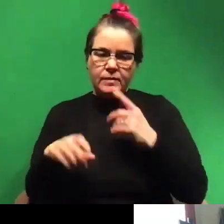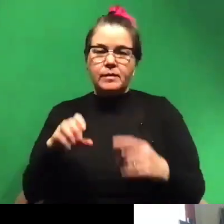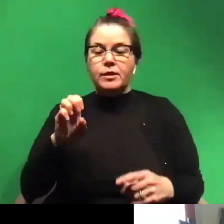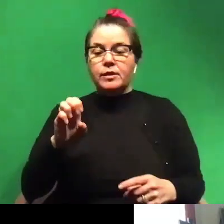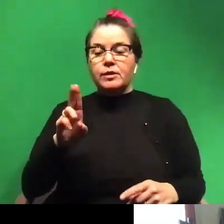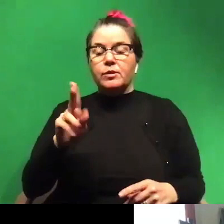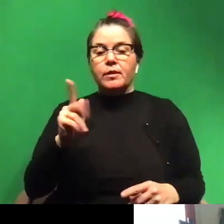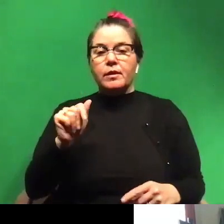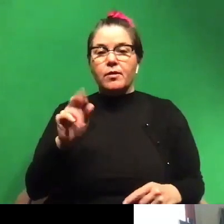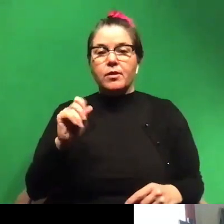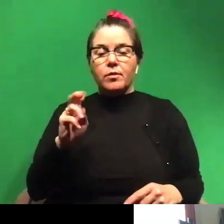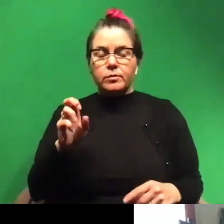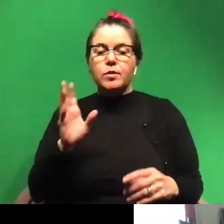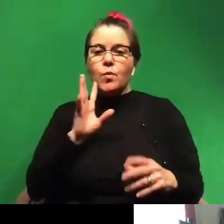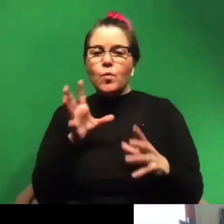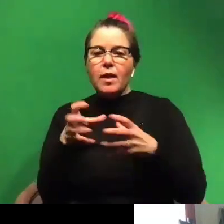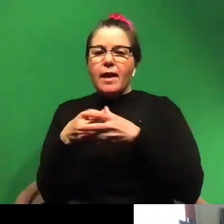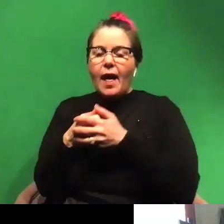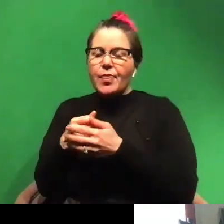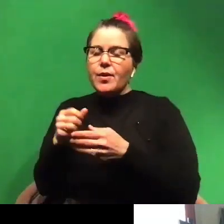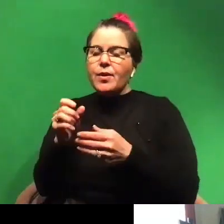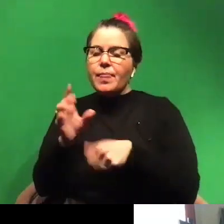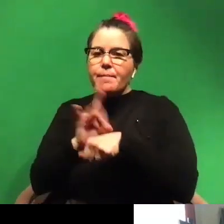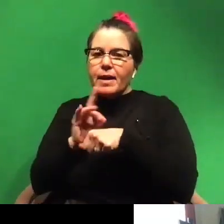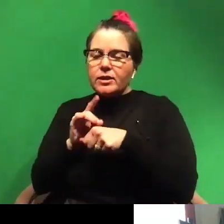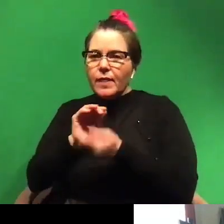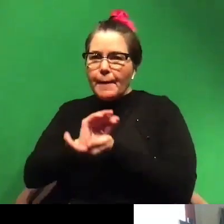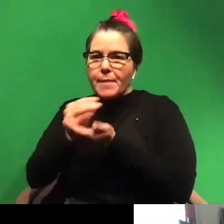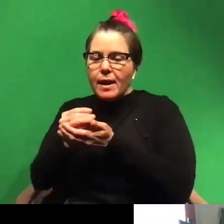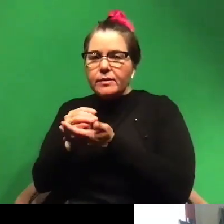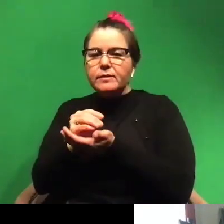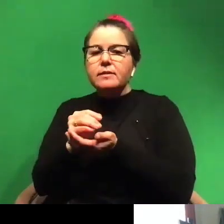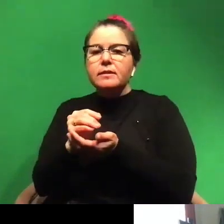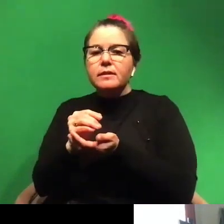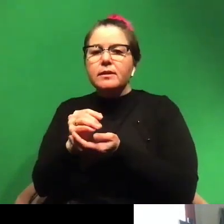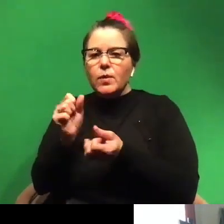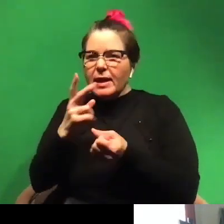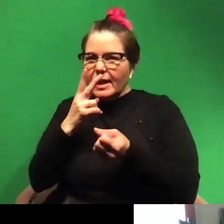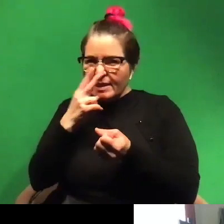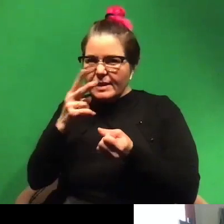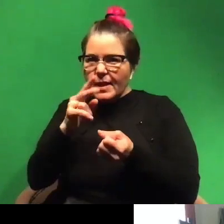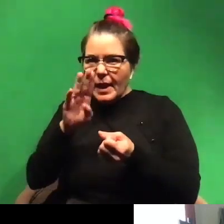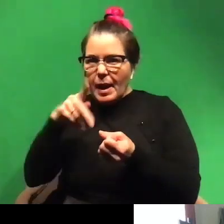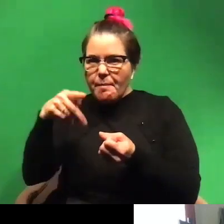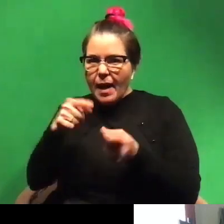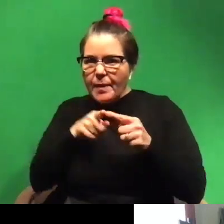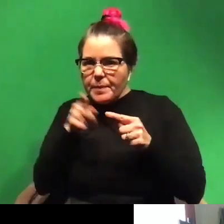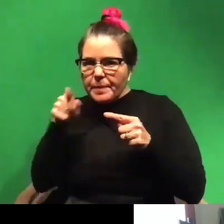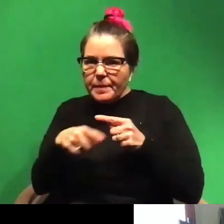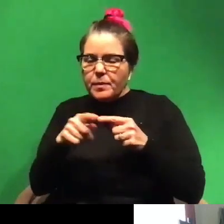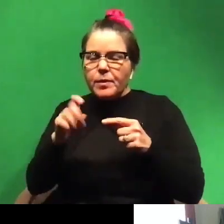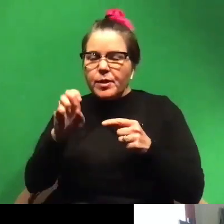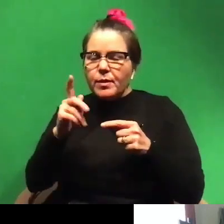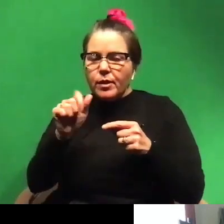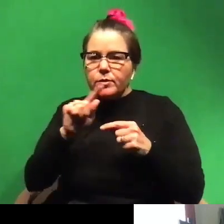will gather the bacteria in little piles, and they'll be like, you can see little pathways where the eukaryotes go,